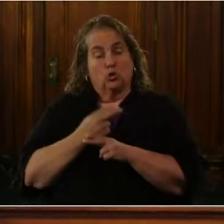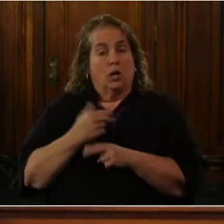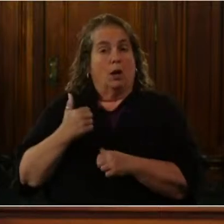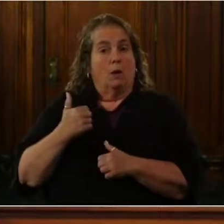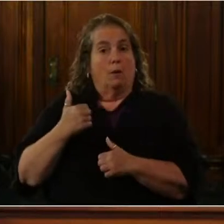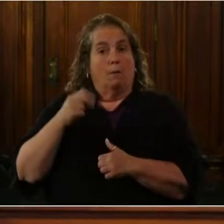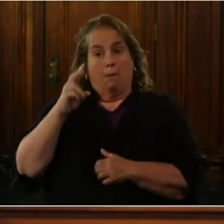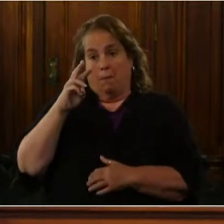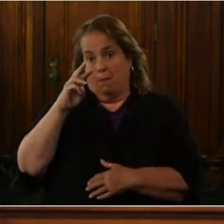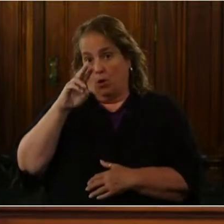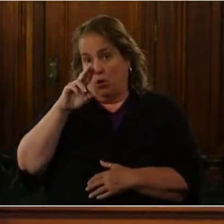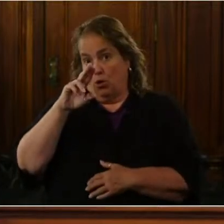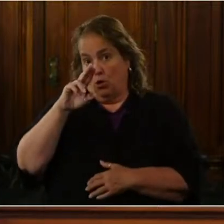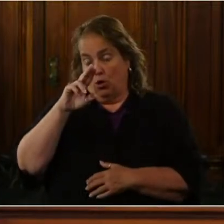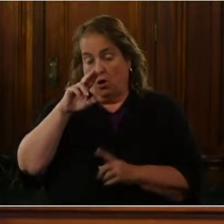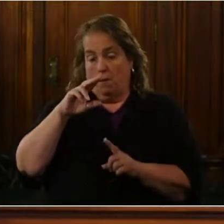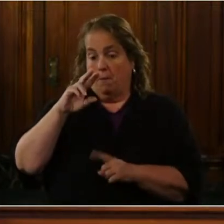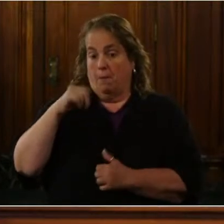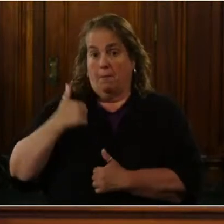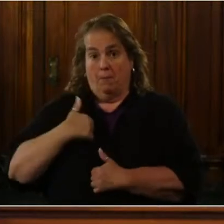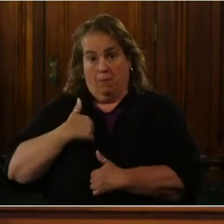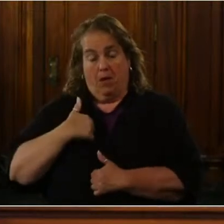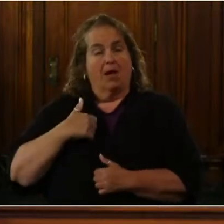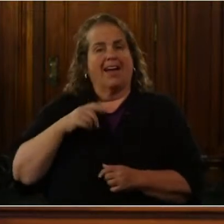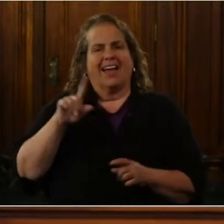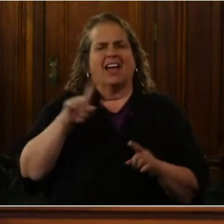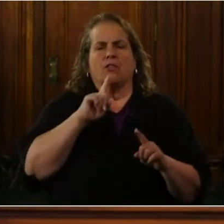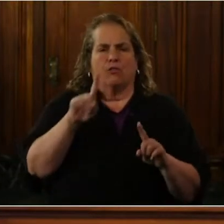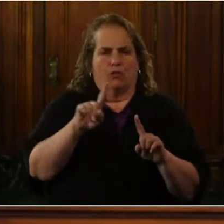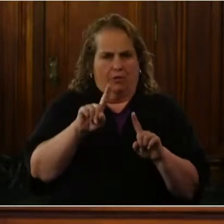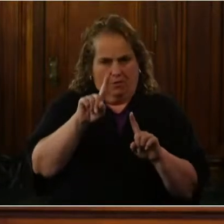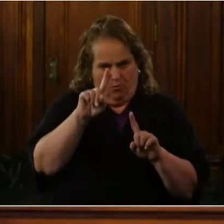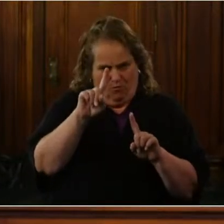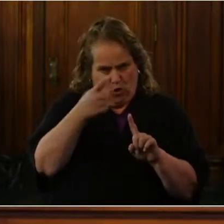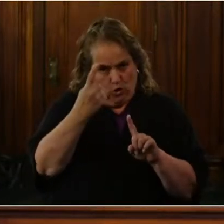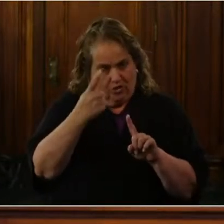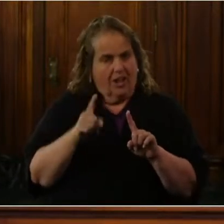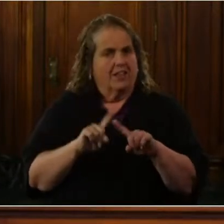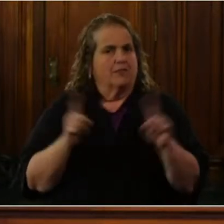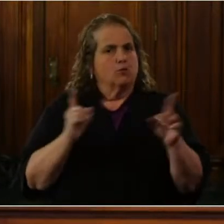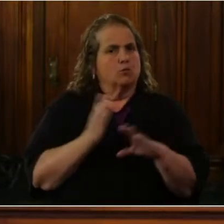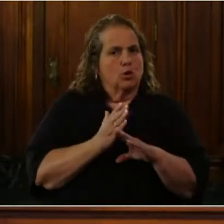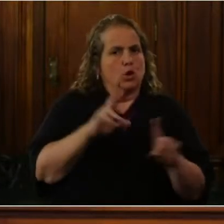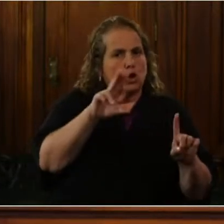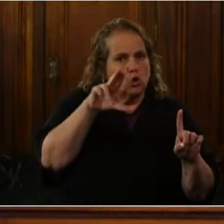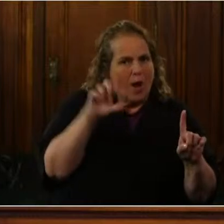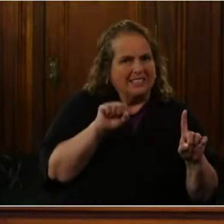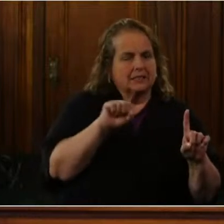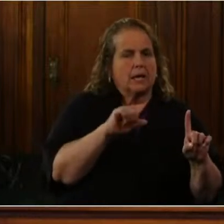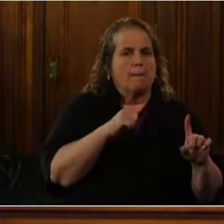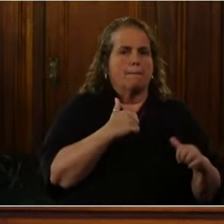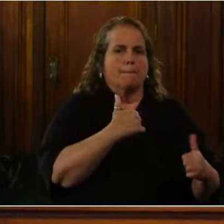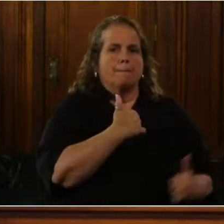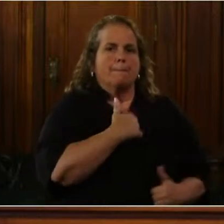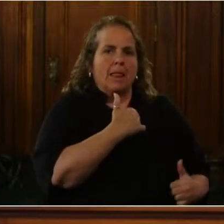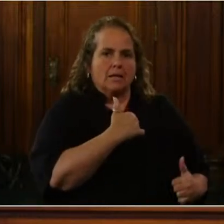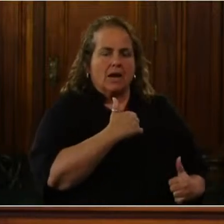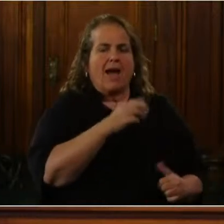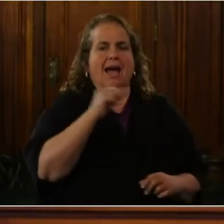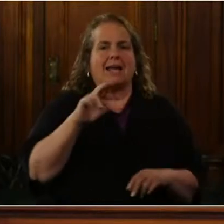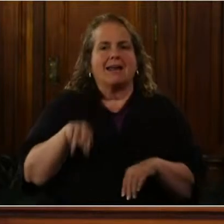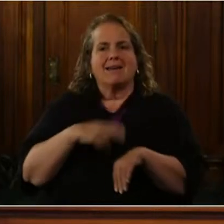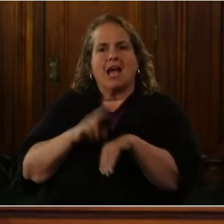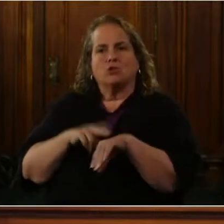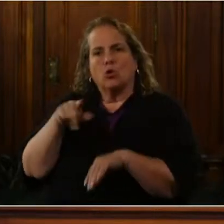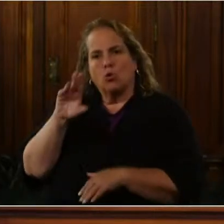difference between the U.S. military and the National Guard. The National Guard are our friends and neighbors. They are